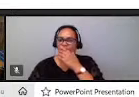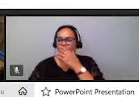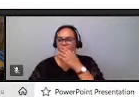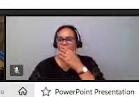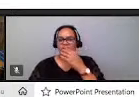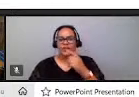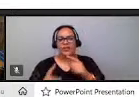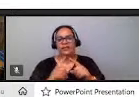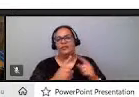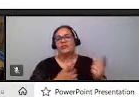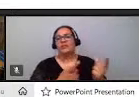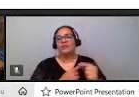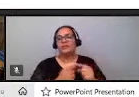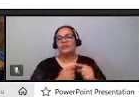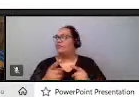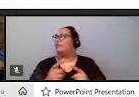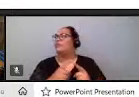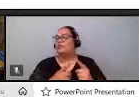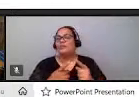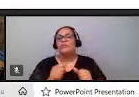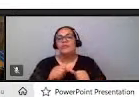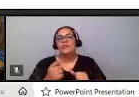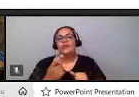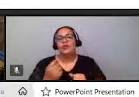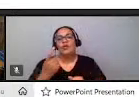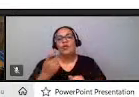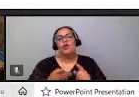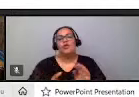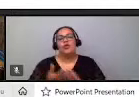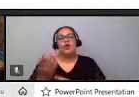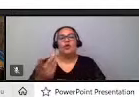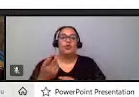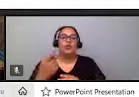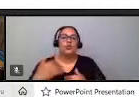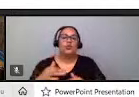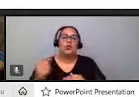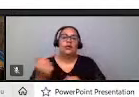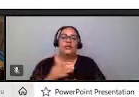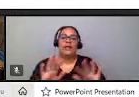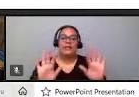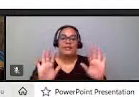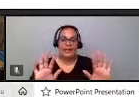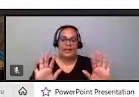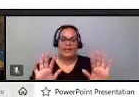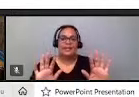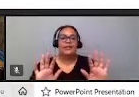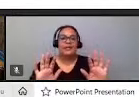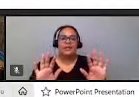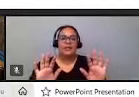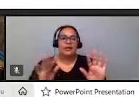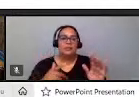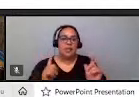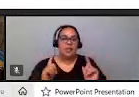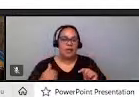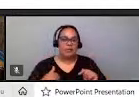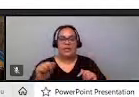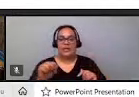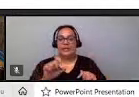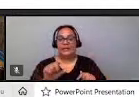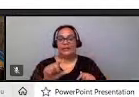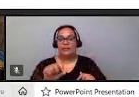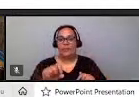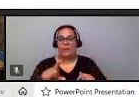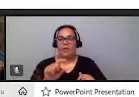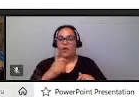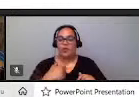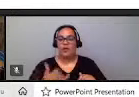times I'm not going to go into that one I would rather want to go to the mey stuff on slide 10 if you can just allow me yeah that's is